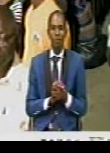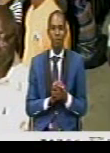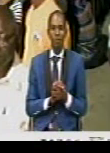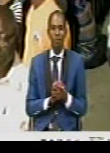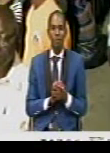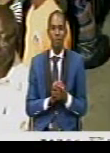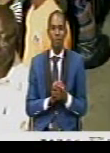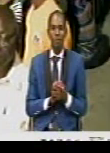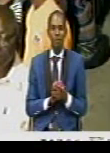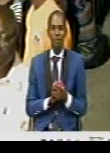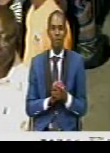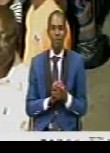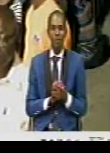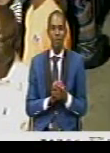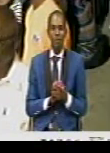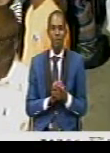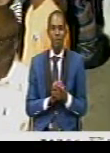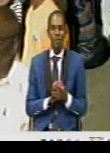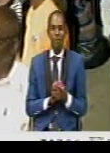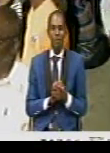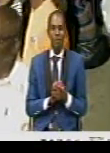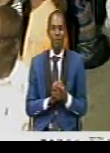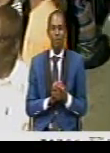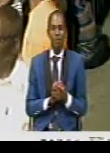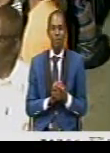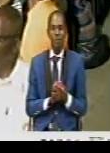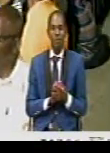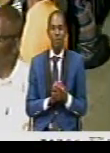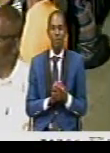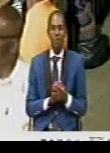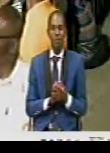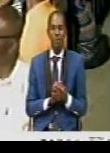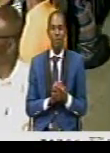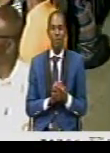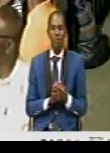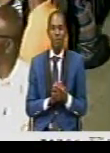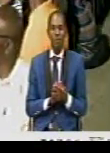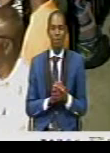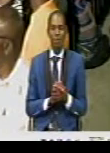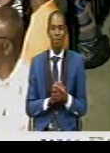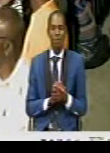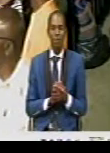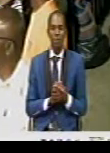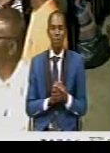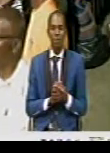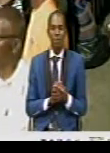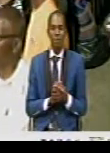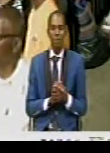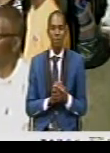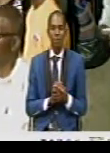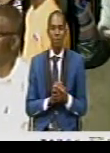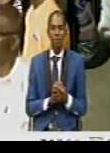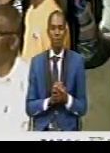We go to Akwa Ibom for a live testimony. Akwa Ibom live.